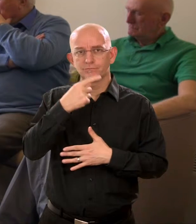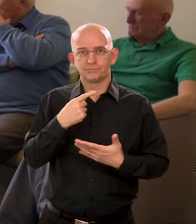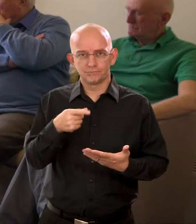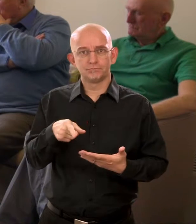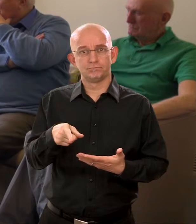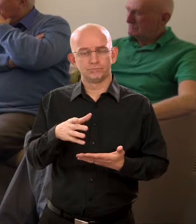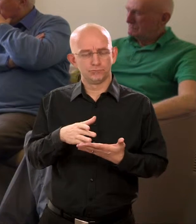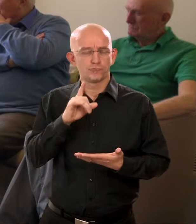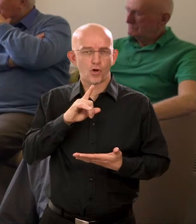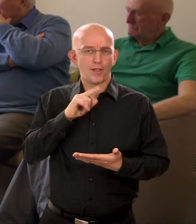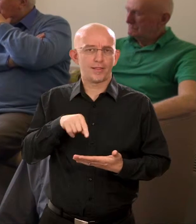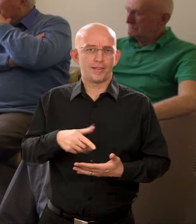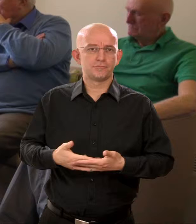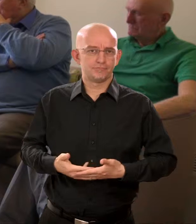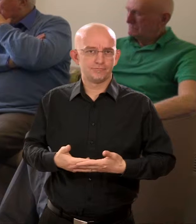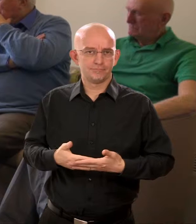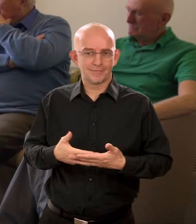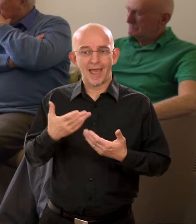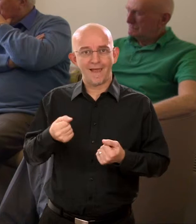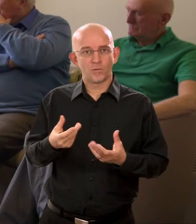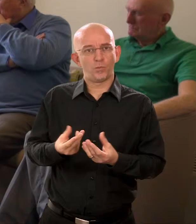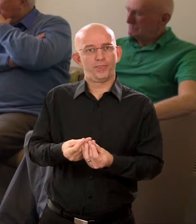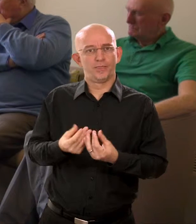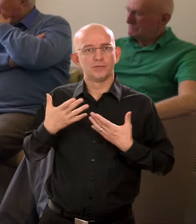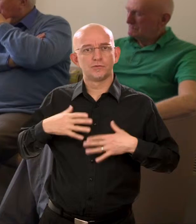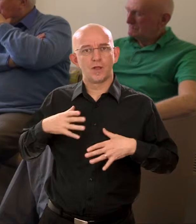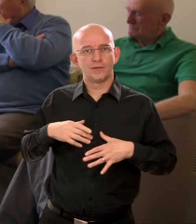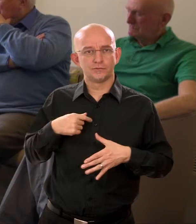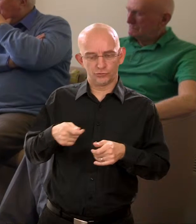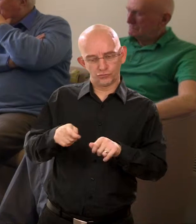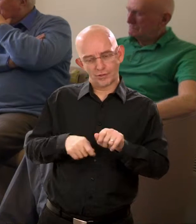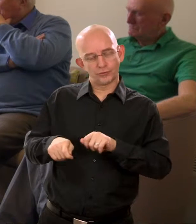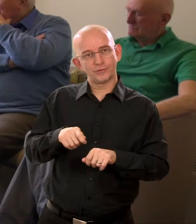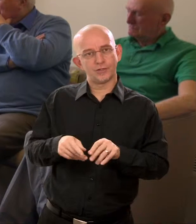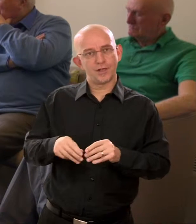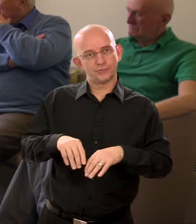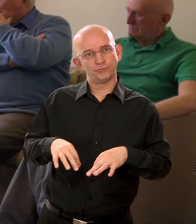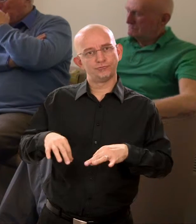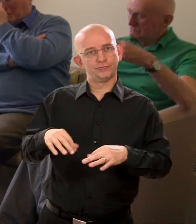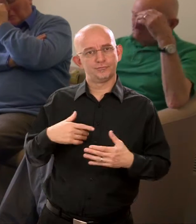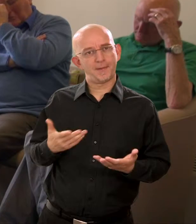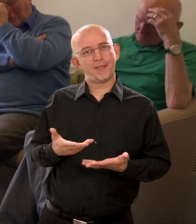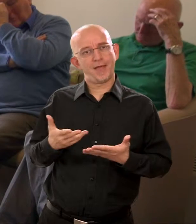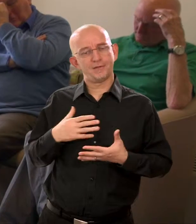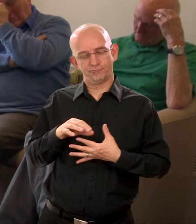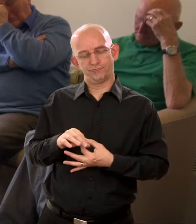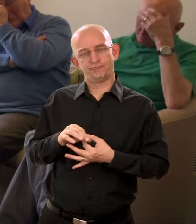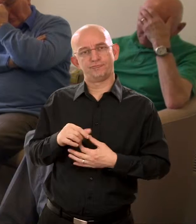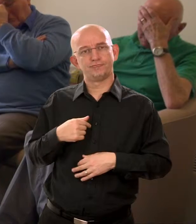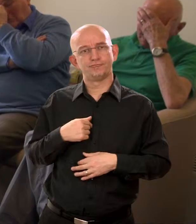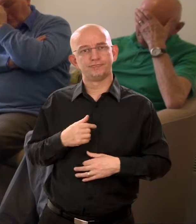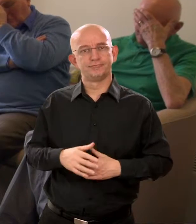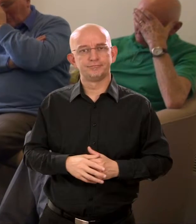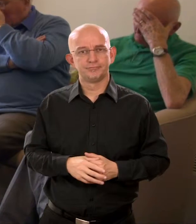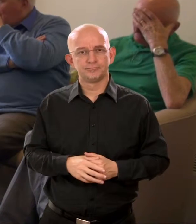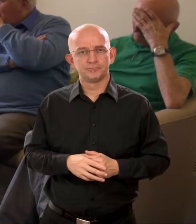And she had, it was a she had a set of clothes that I could